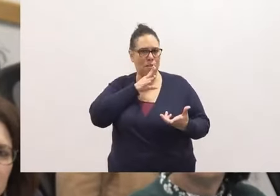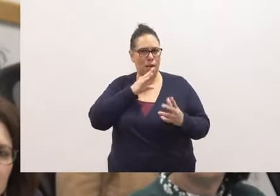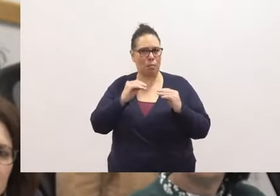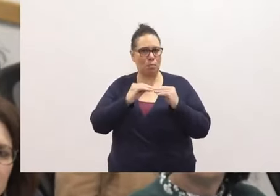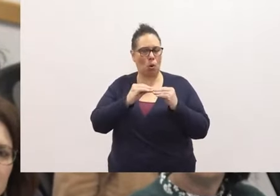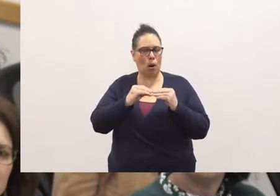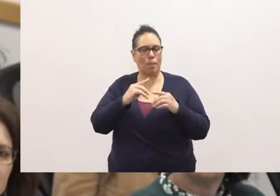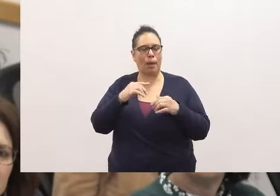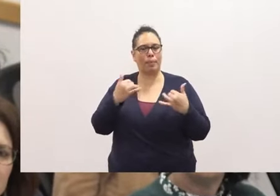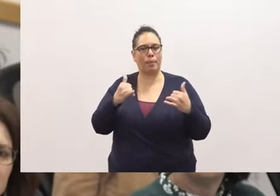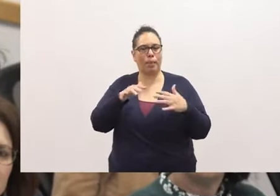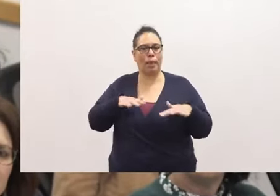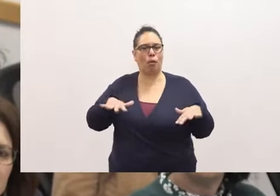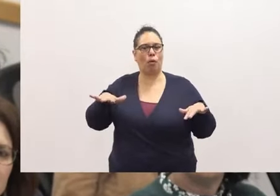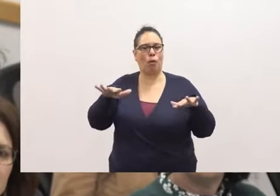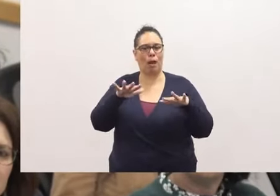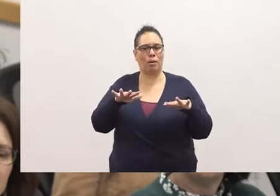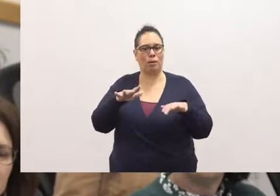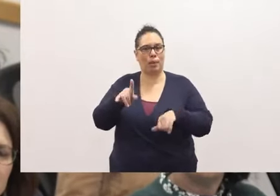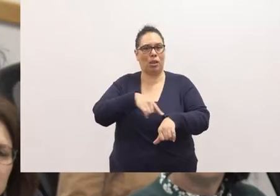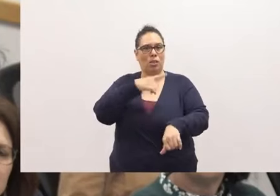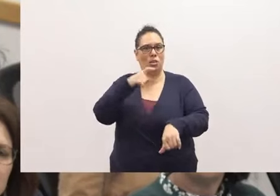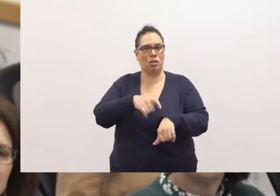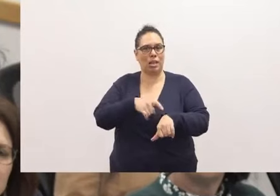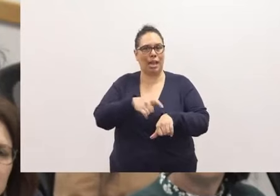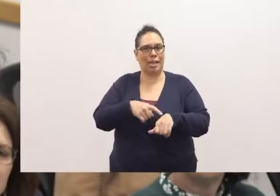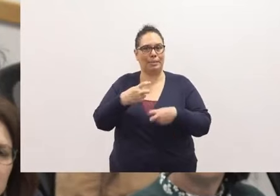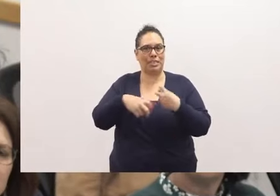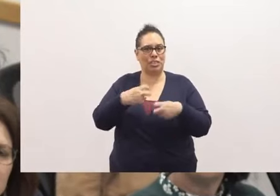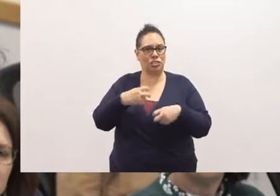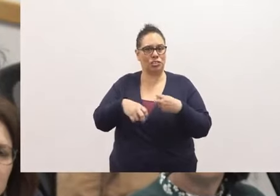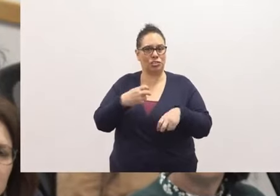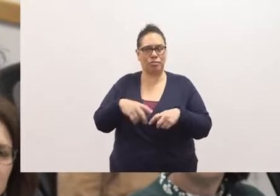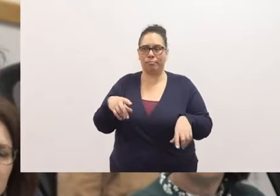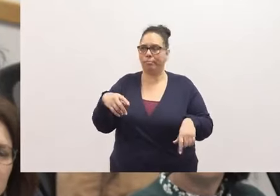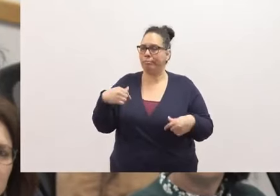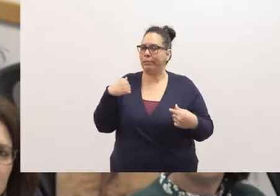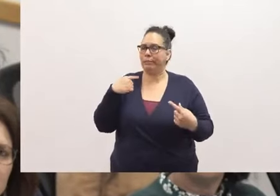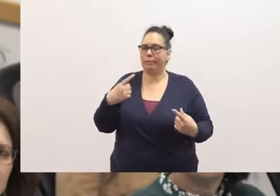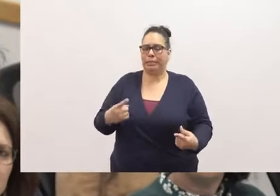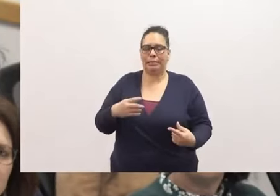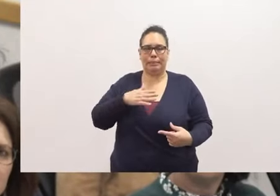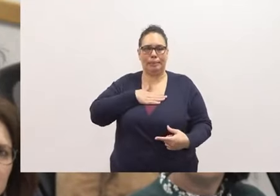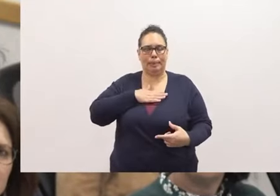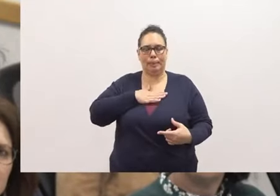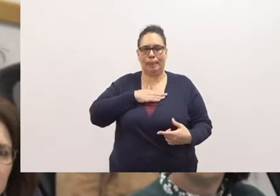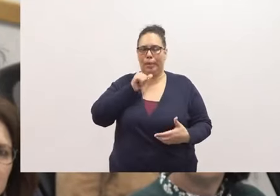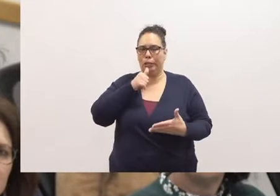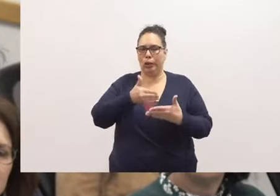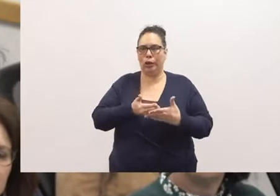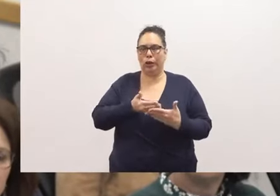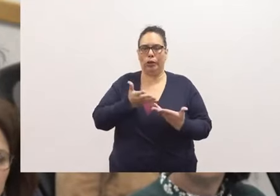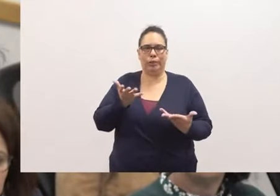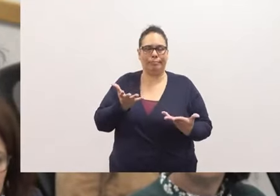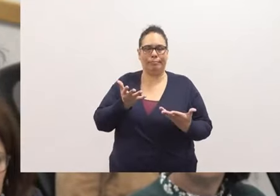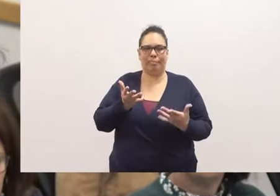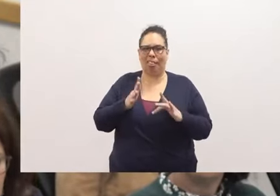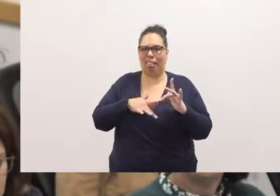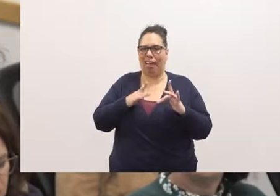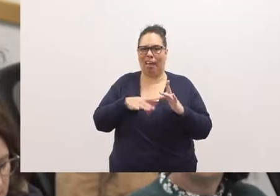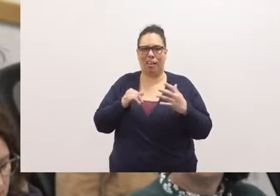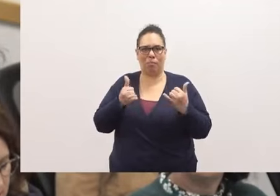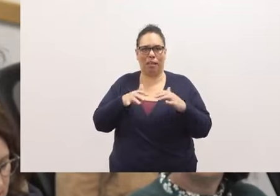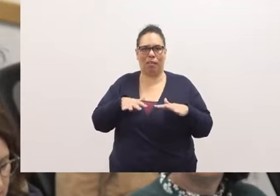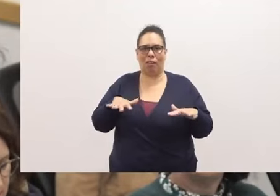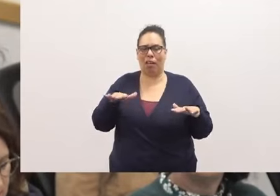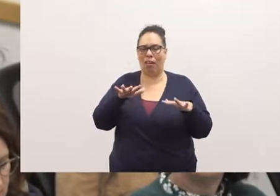about the playground at Bixby. It has been a long time issue. For as long as Quetzal has been a student at Bixby, the playground equipment or lack thereof has been a